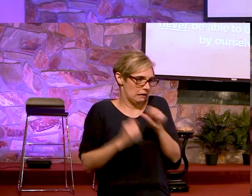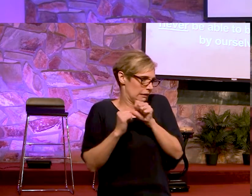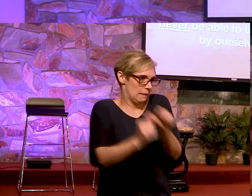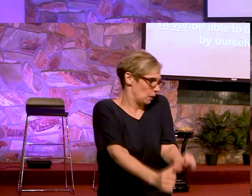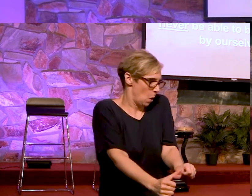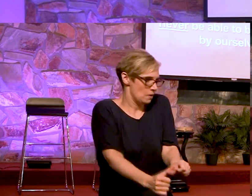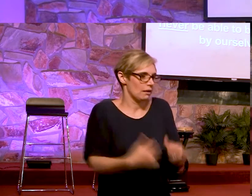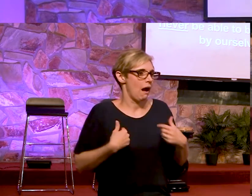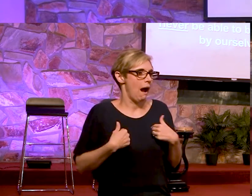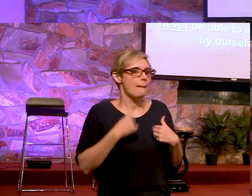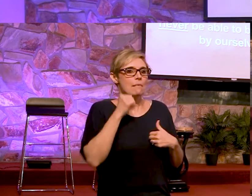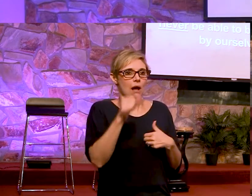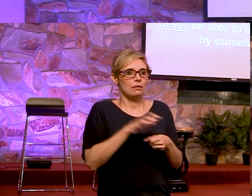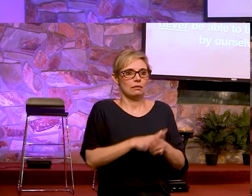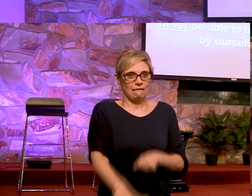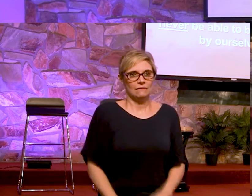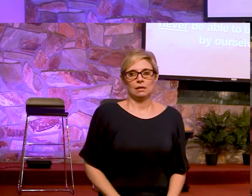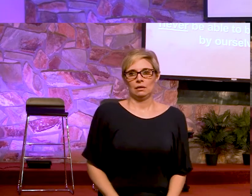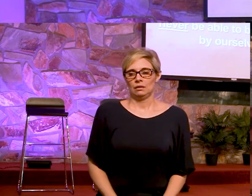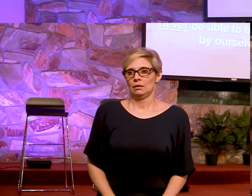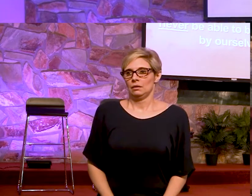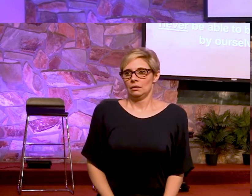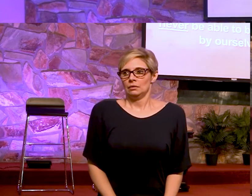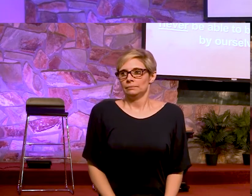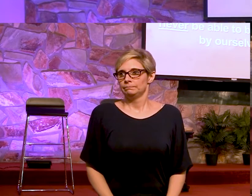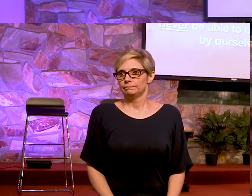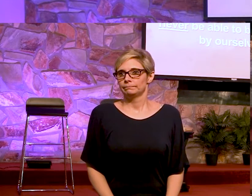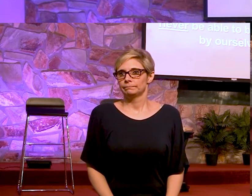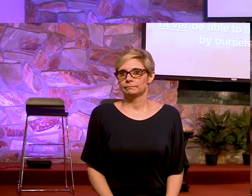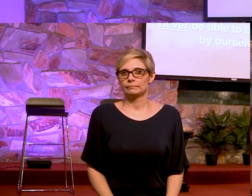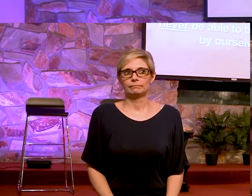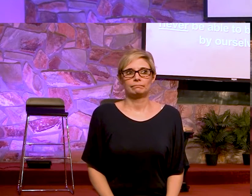I feel inadequate.